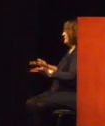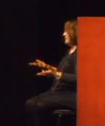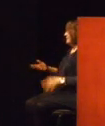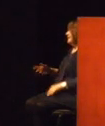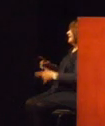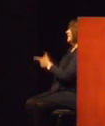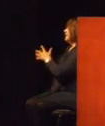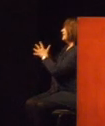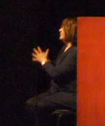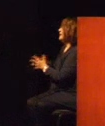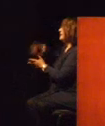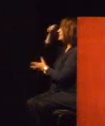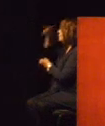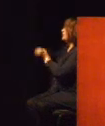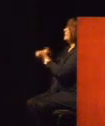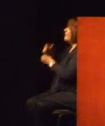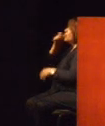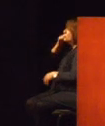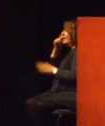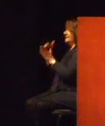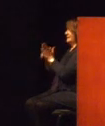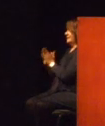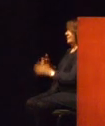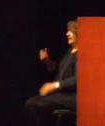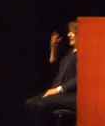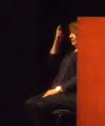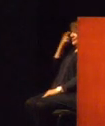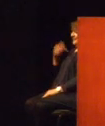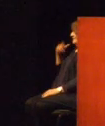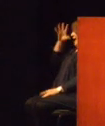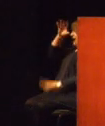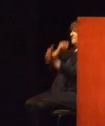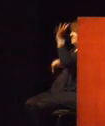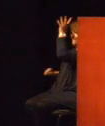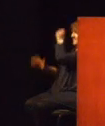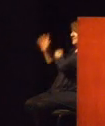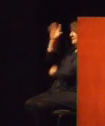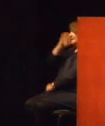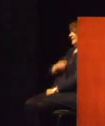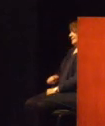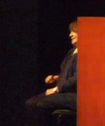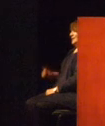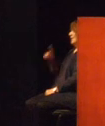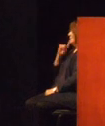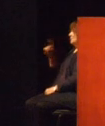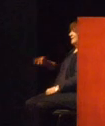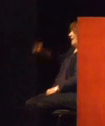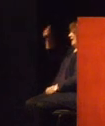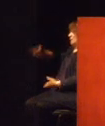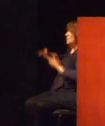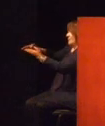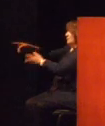Beginning to learn about racism and realizing how much he was missing. It's a piece I highly recommend for you or for